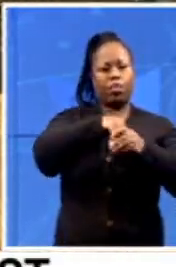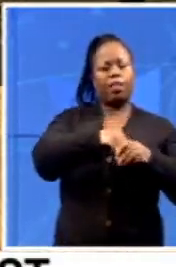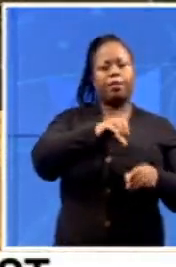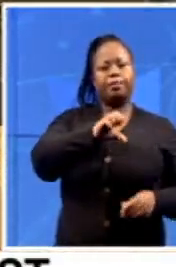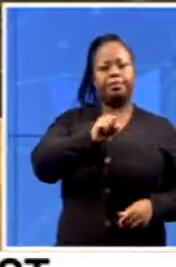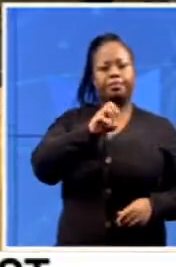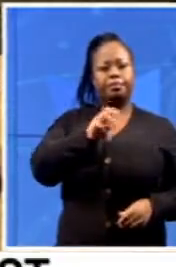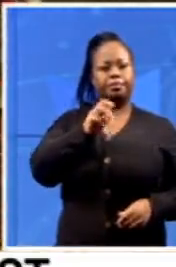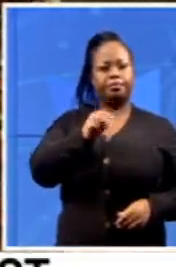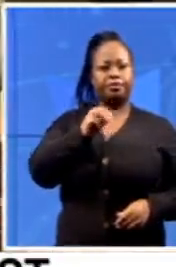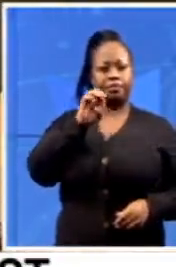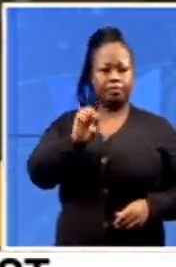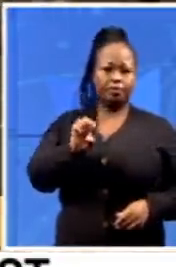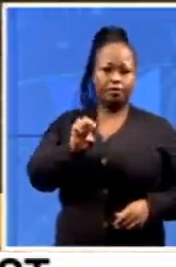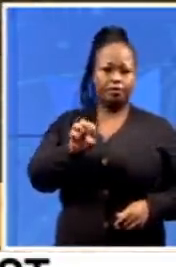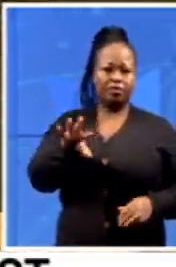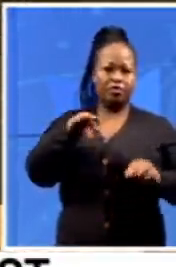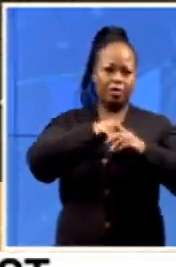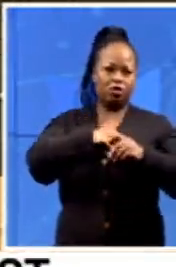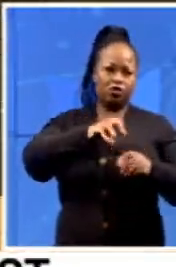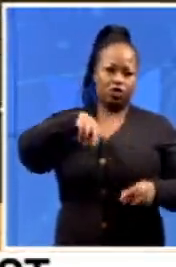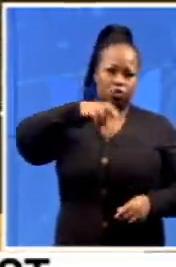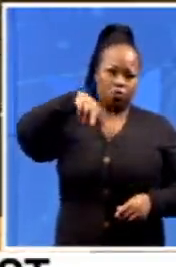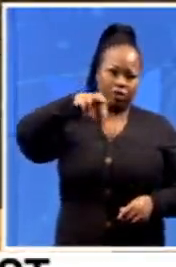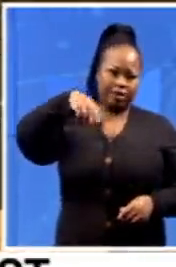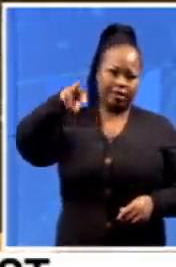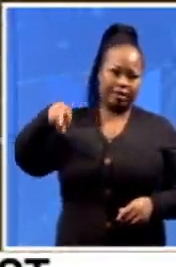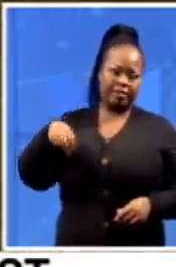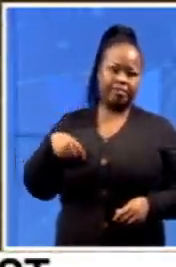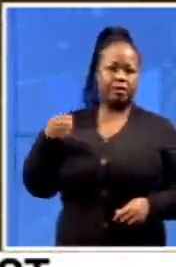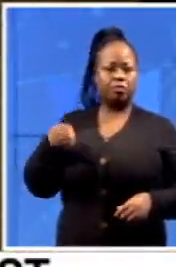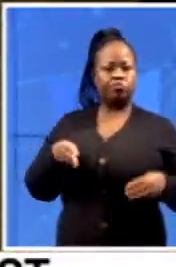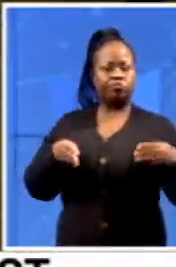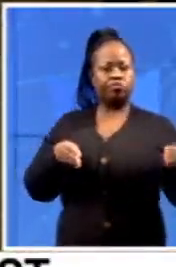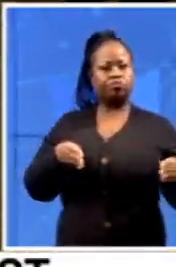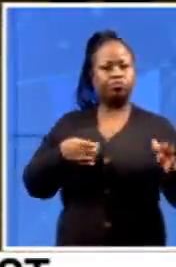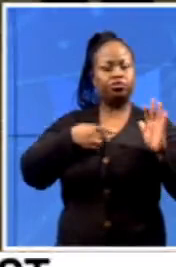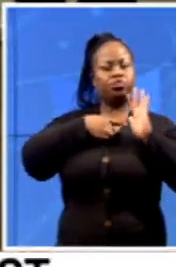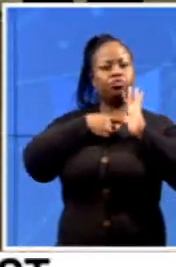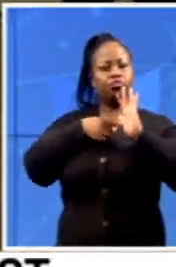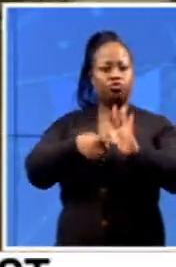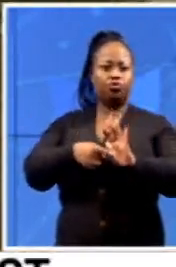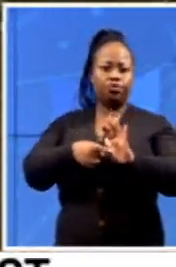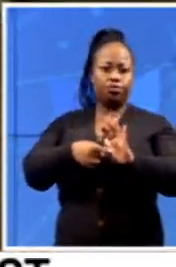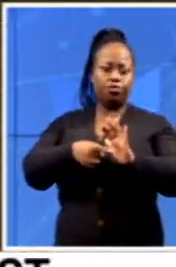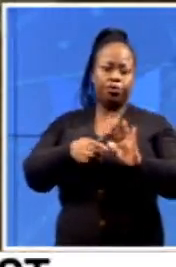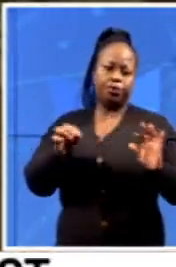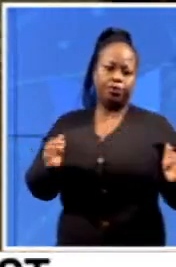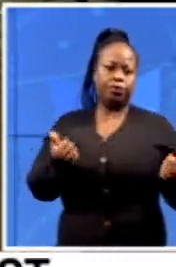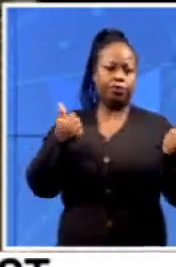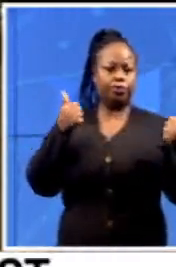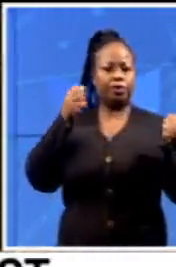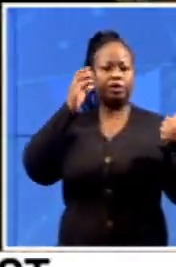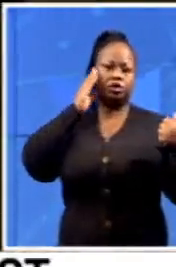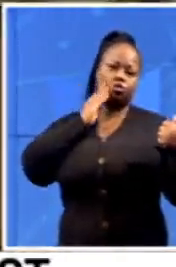medium enterprises who are part of the tourism industry, and they are here to showcase the great